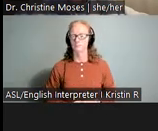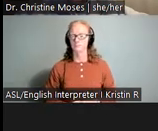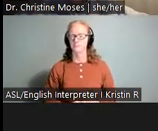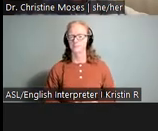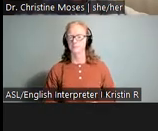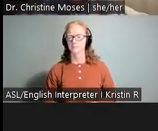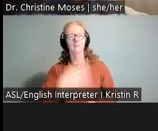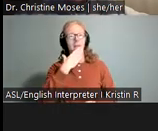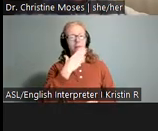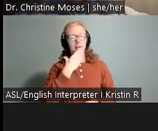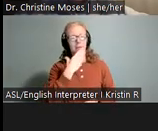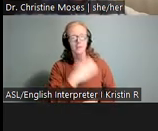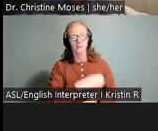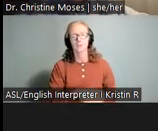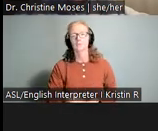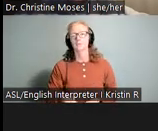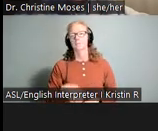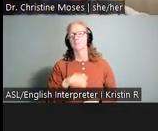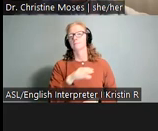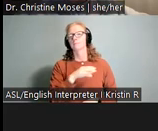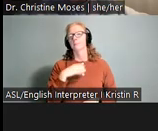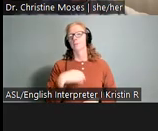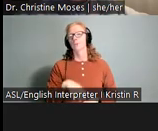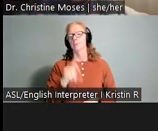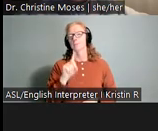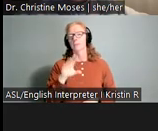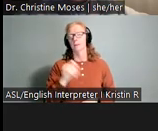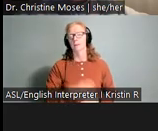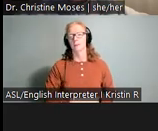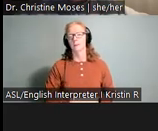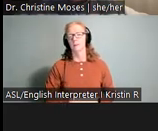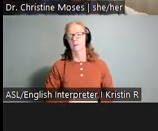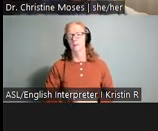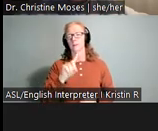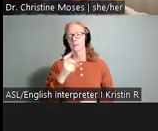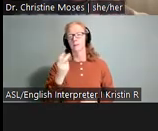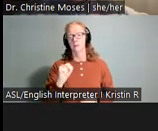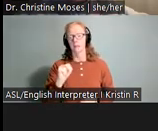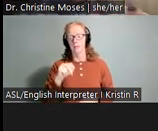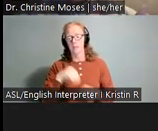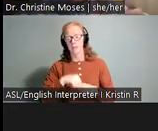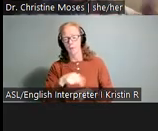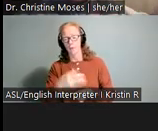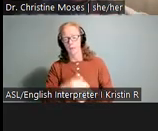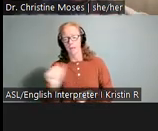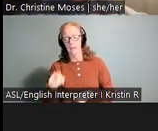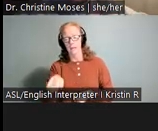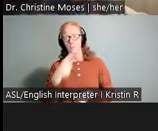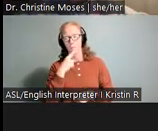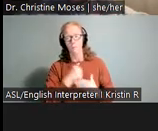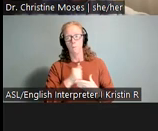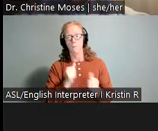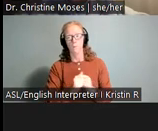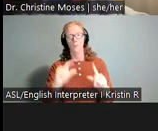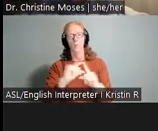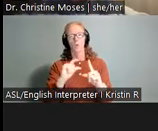Thank you so much, Commissioner Debbie, and Commissioner Dan Handelman in the Q&A helps with the